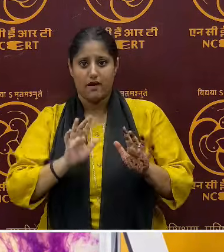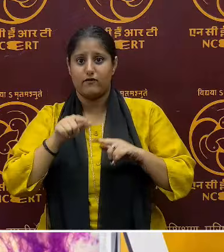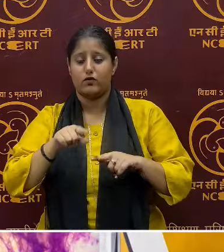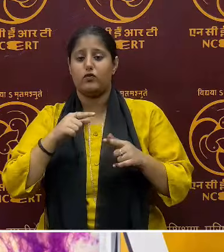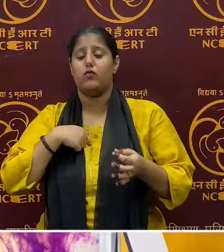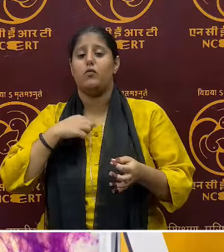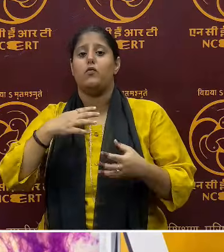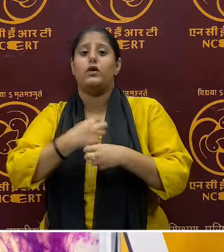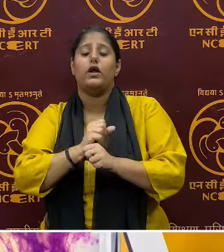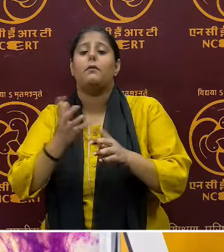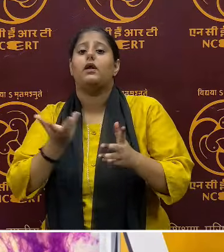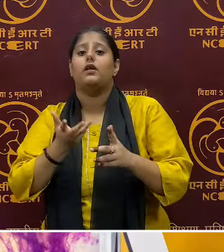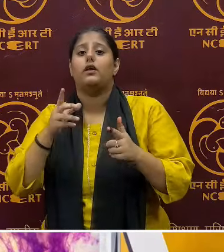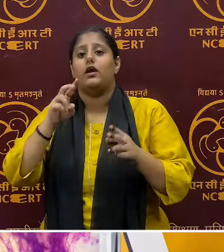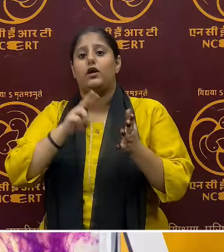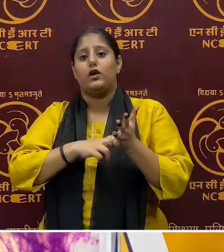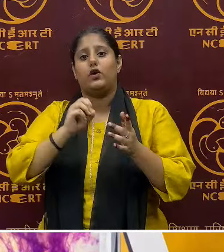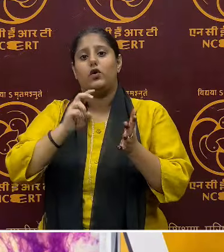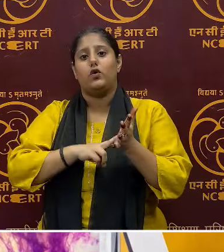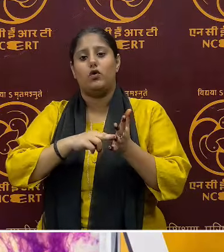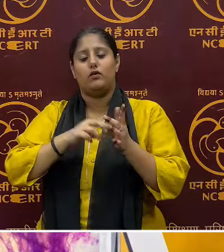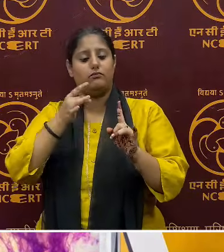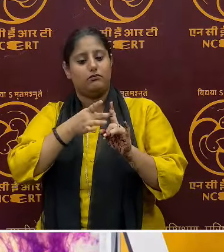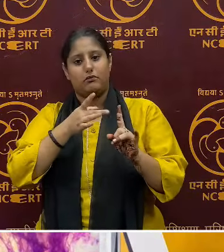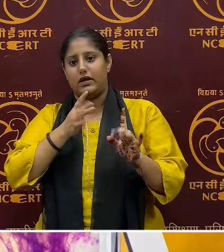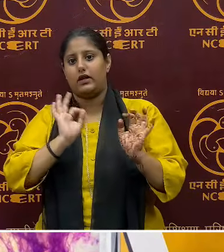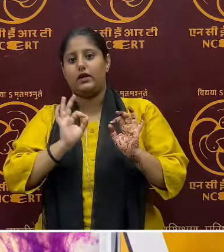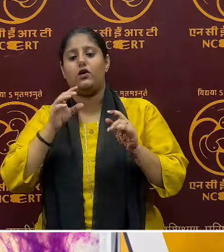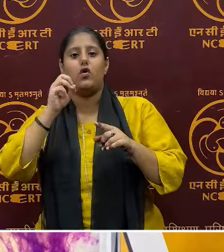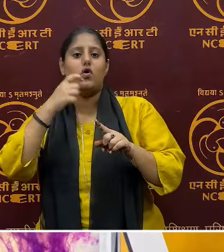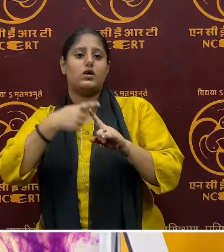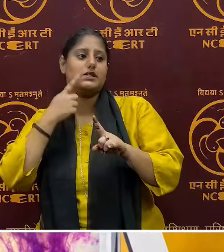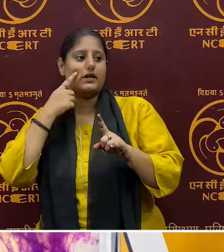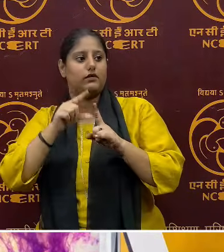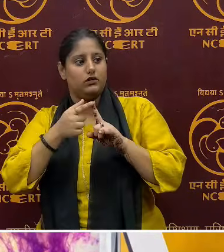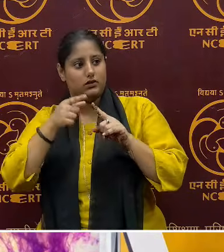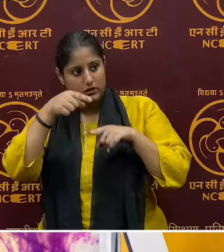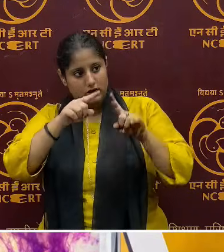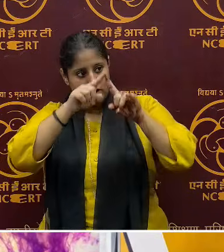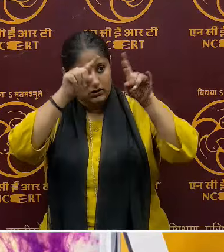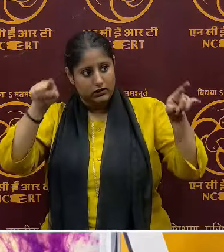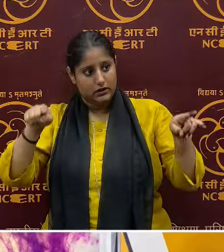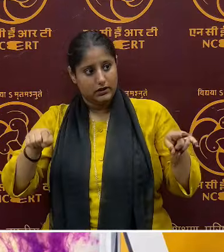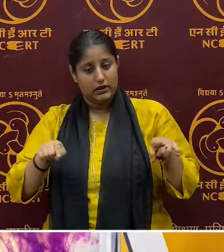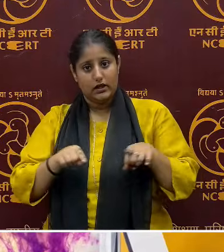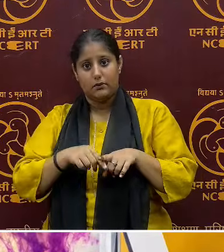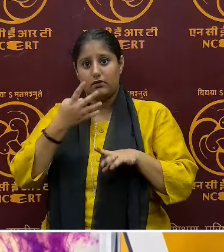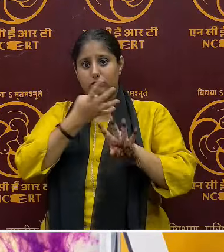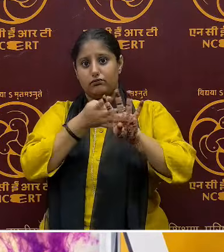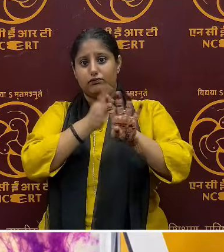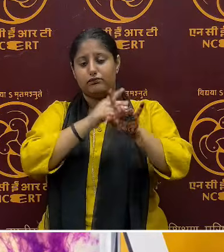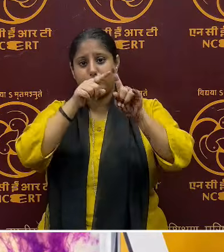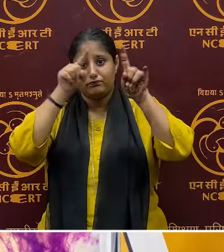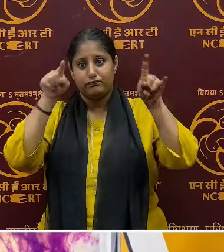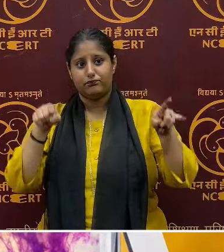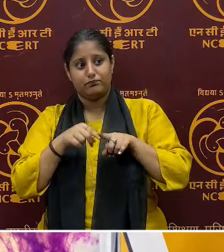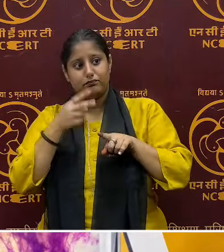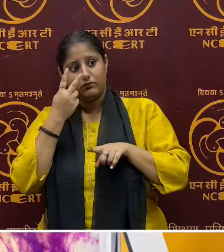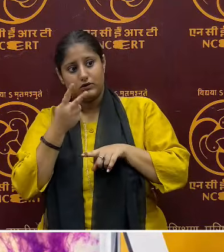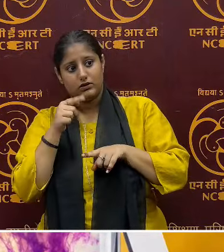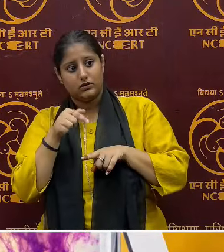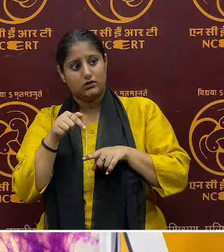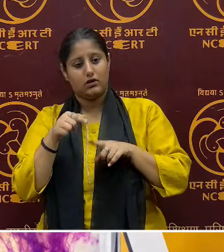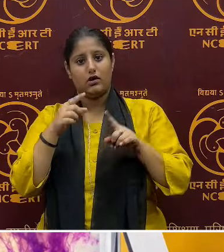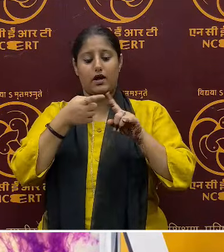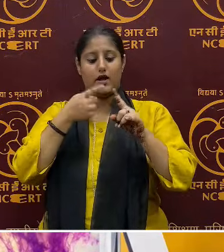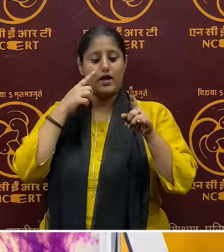the non-metal oxide. So this is the periodic table, and here you can see that the